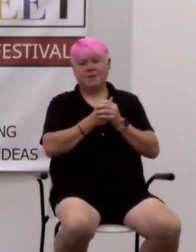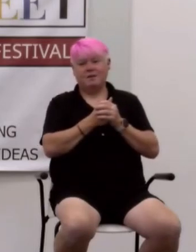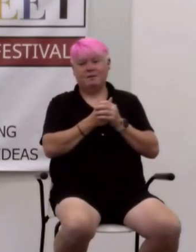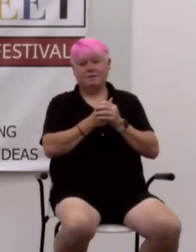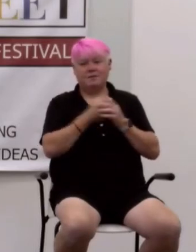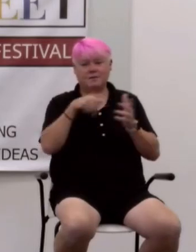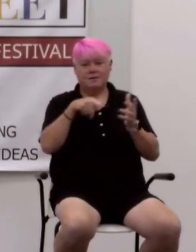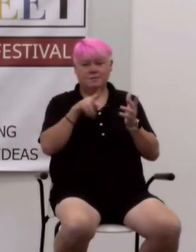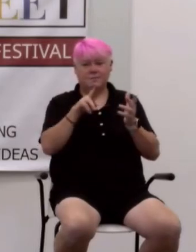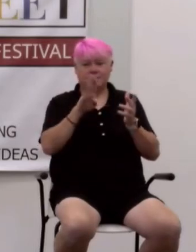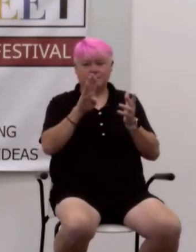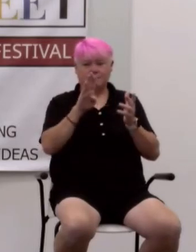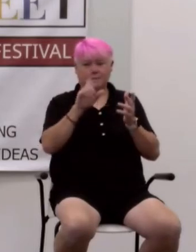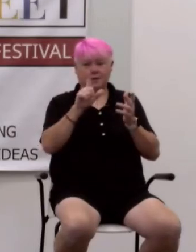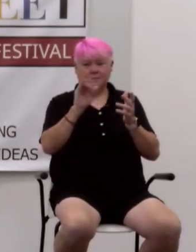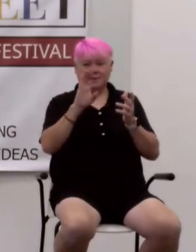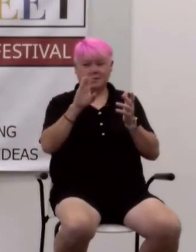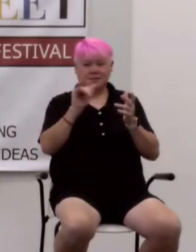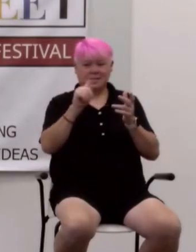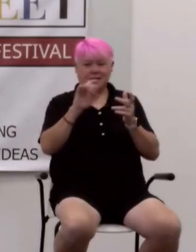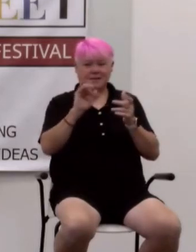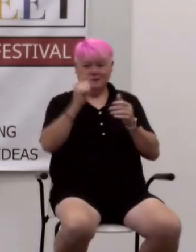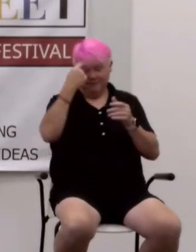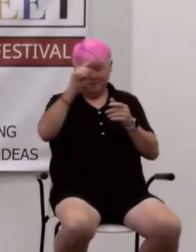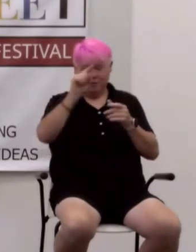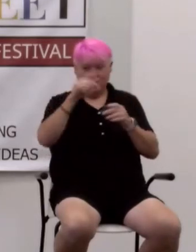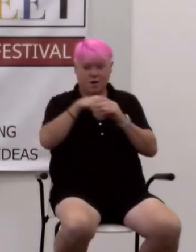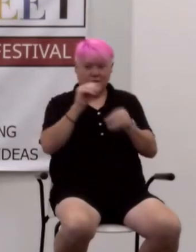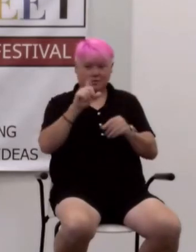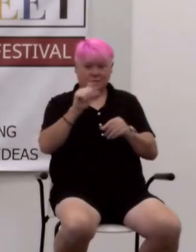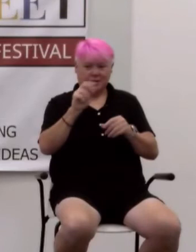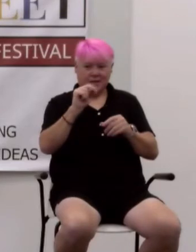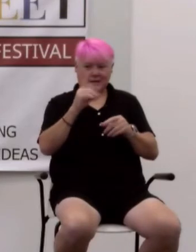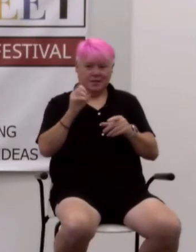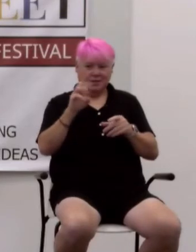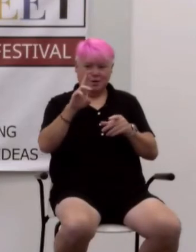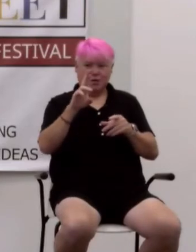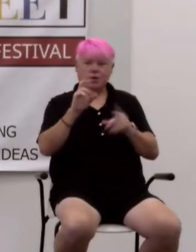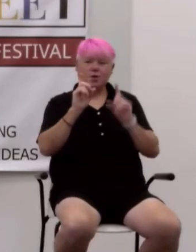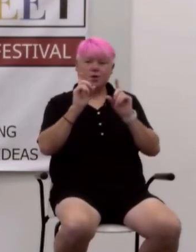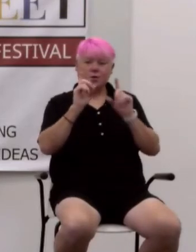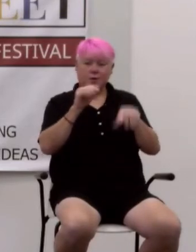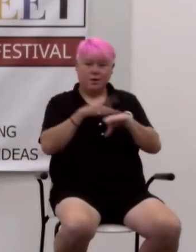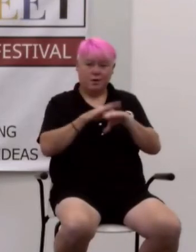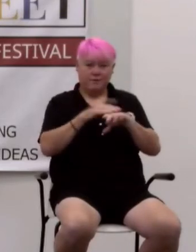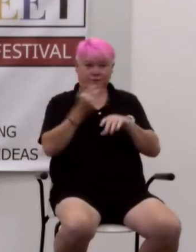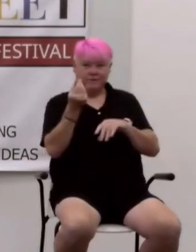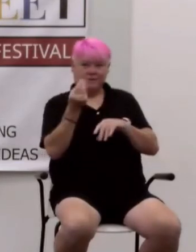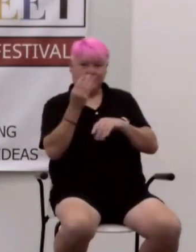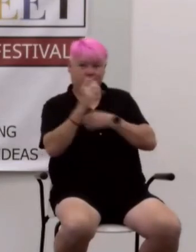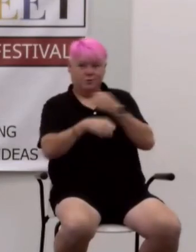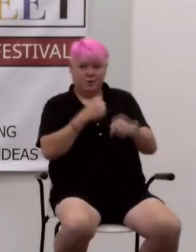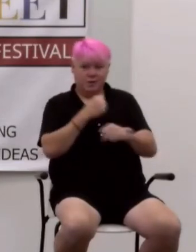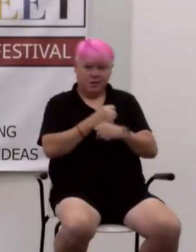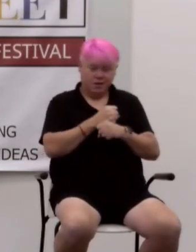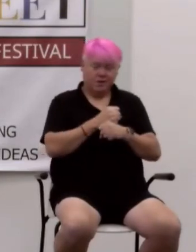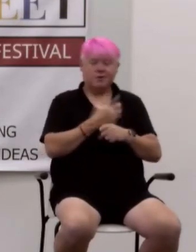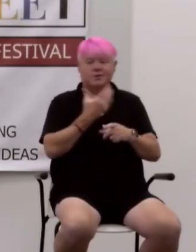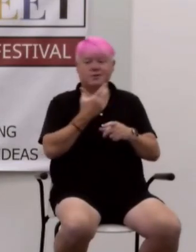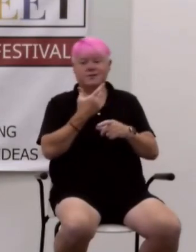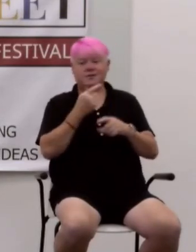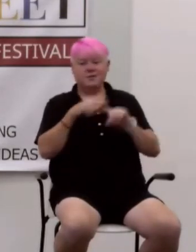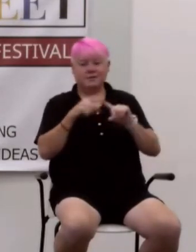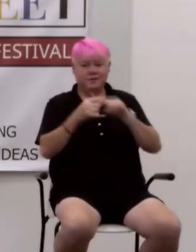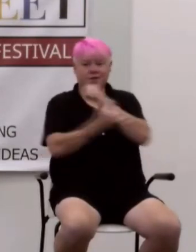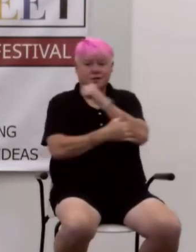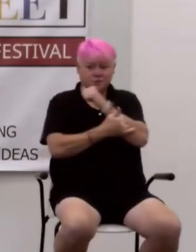Outlander went on for several years because it was published in different countries, and they would invite you to festivals. So I was doing a bit of